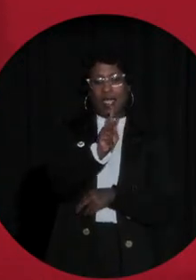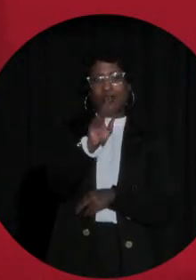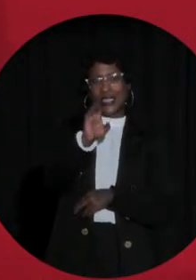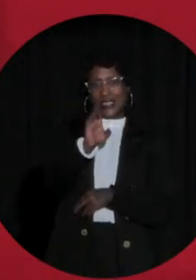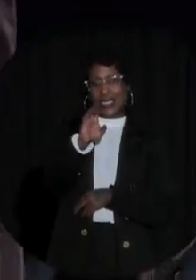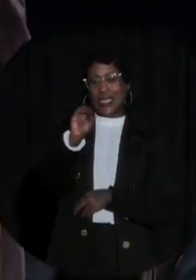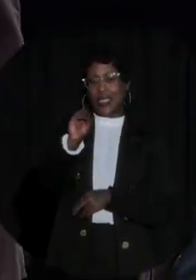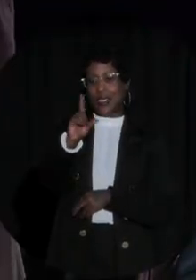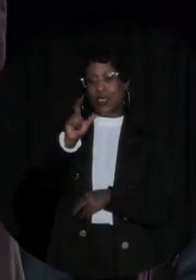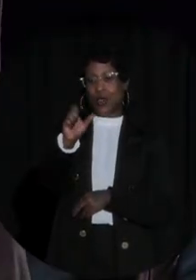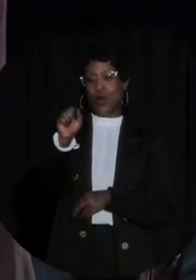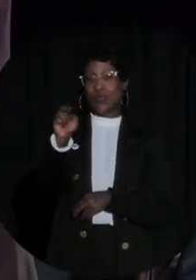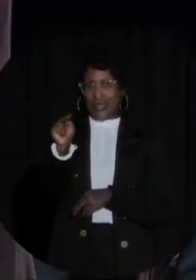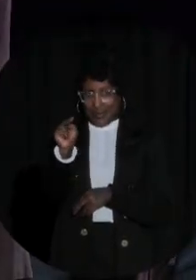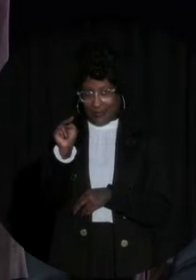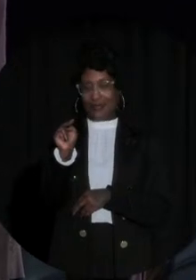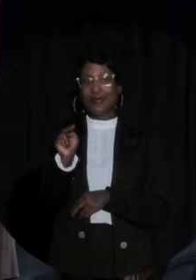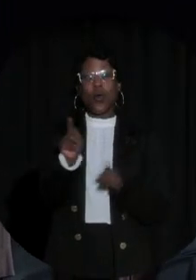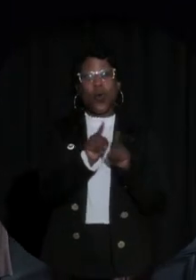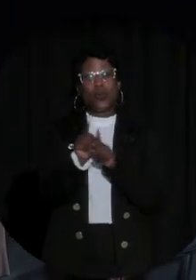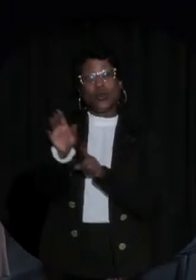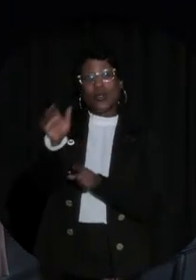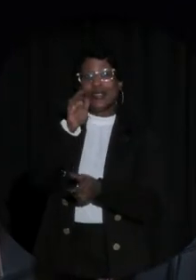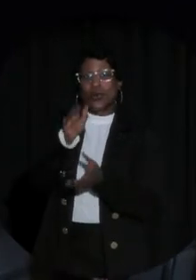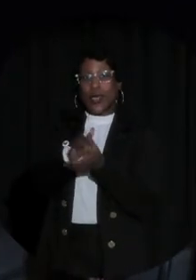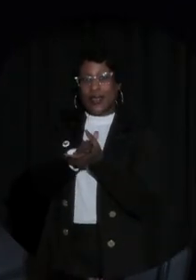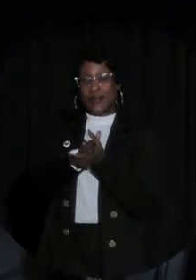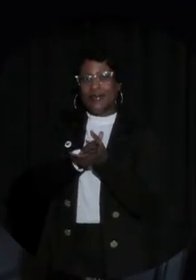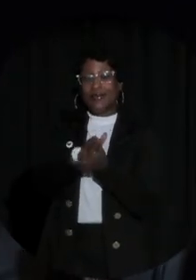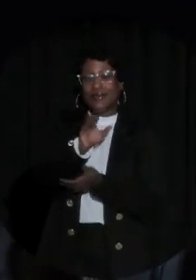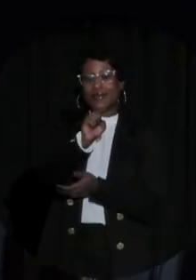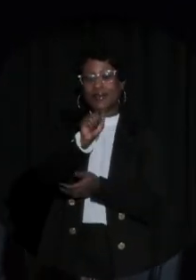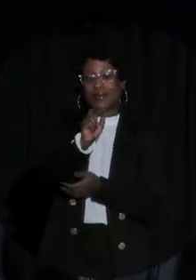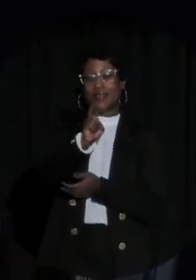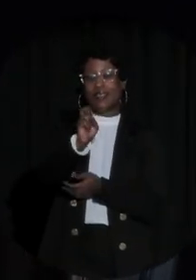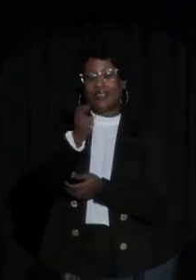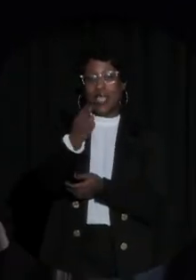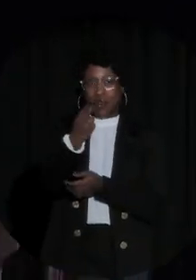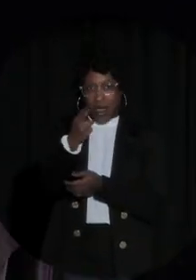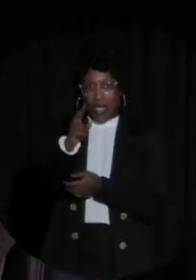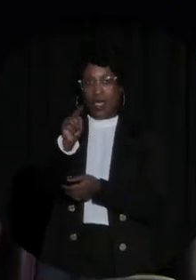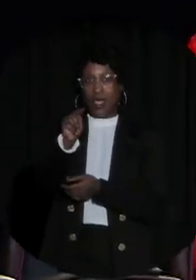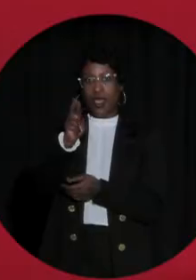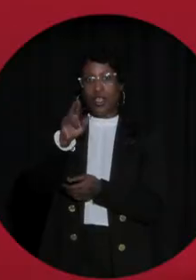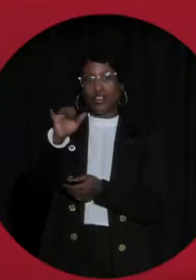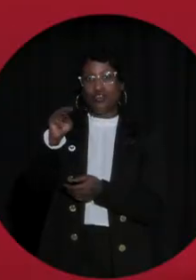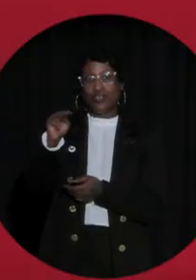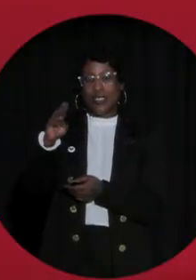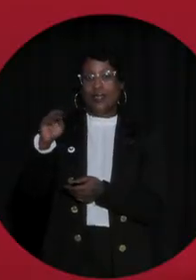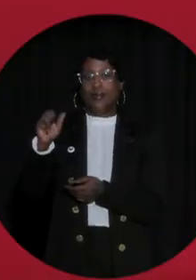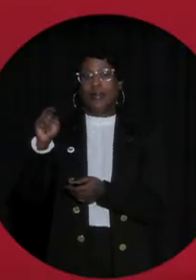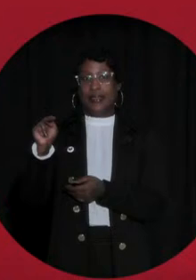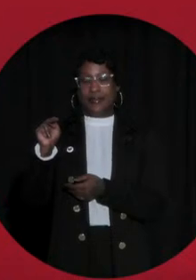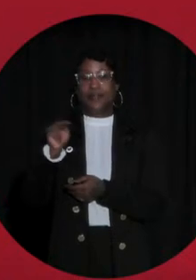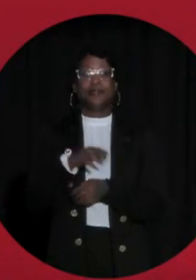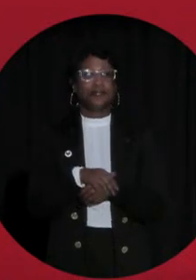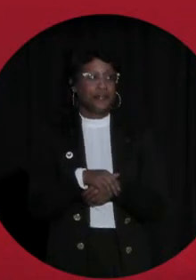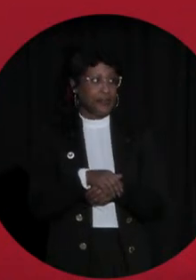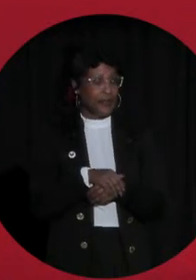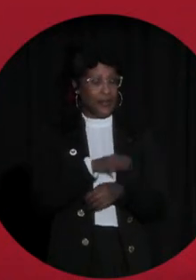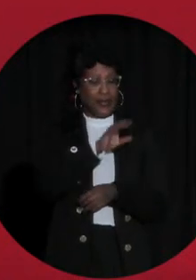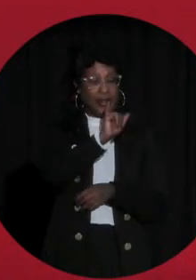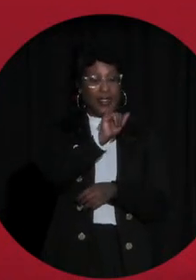3, joined by his wife, Sarah Trito. Thank you. The Honorable Ingrid